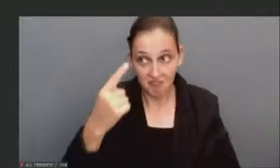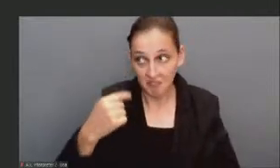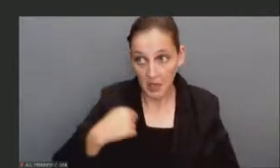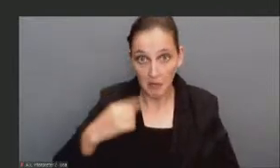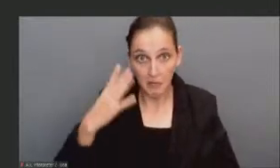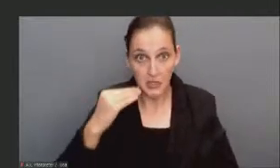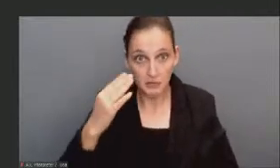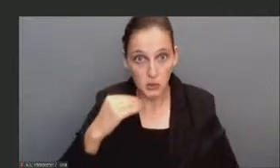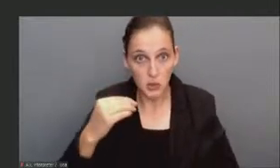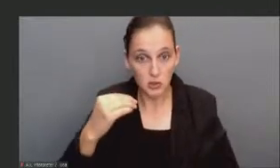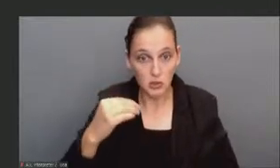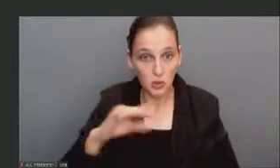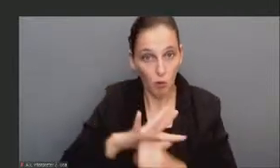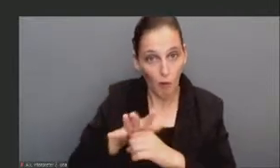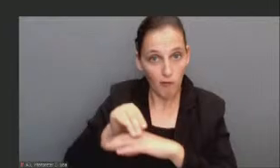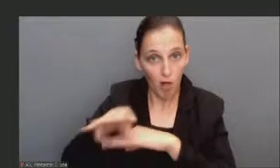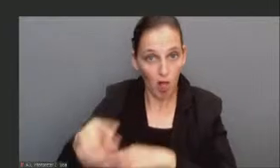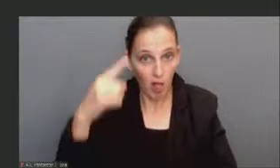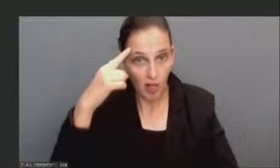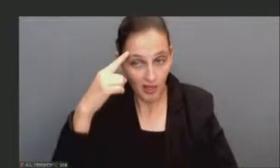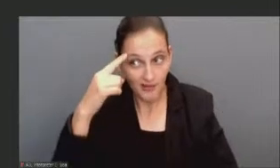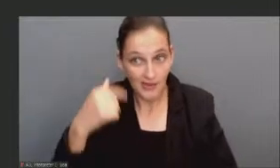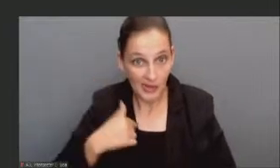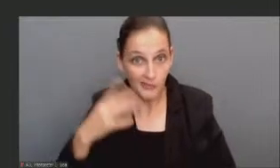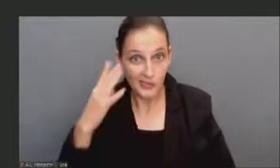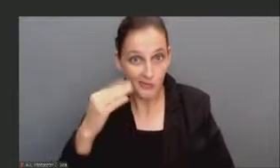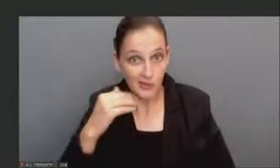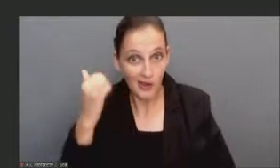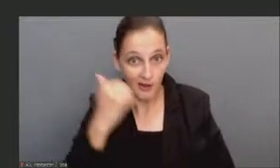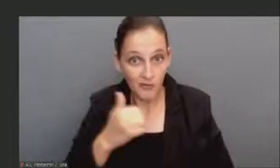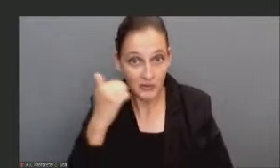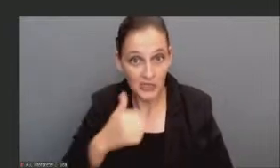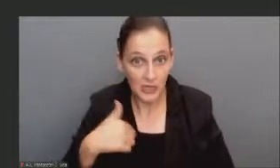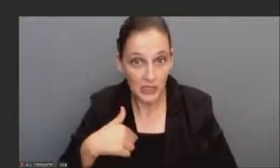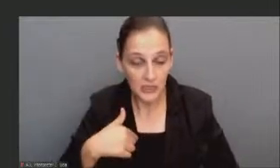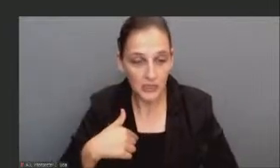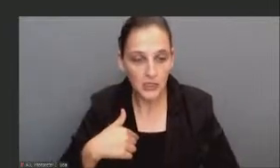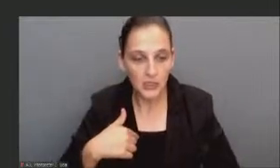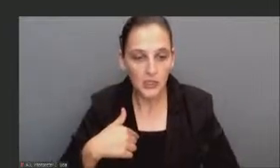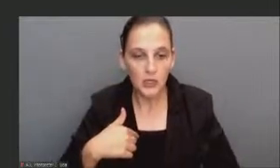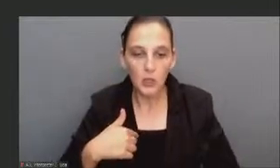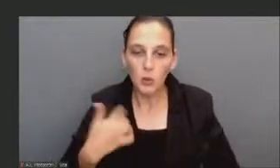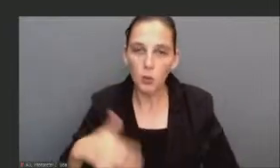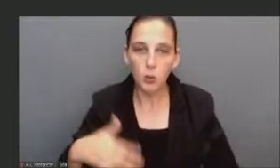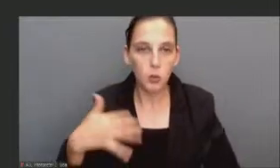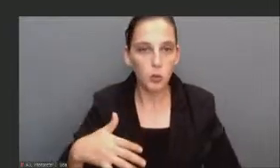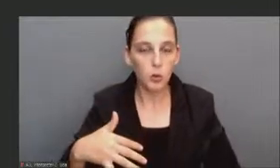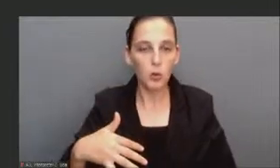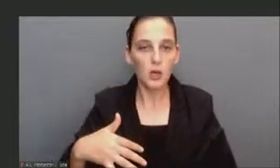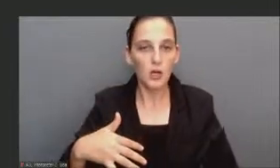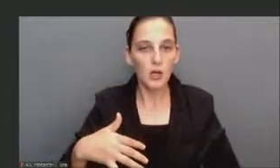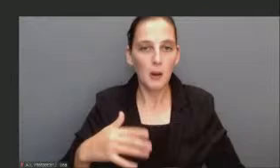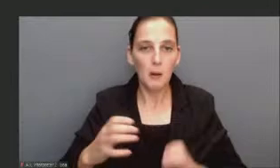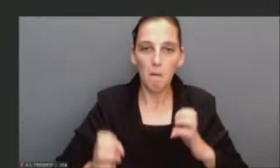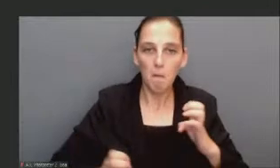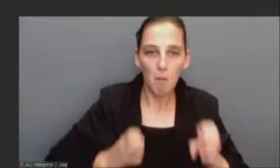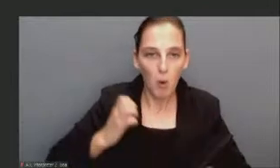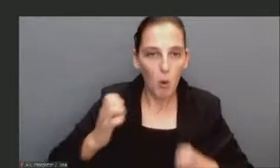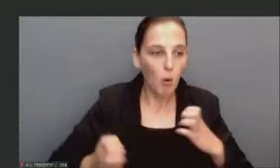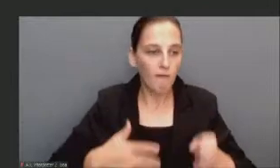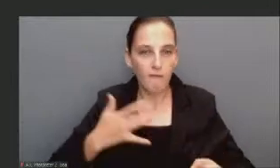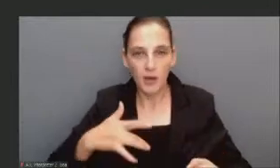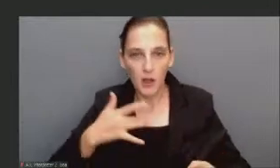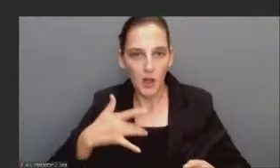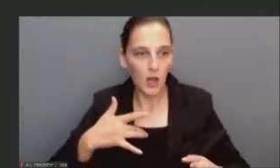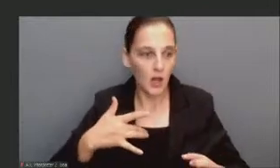neurological impacts. And so the fact that it's this emotionally challenging experience at the same time